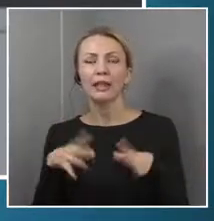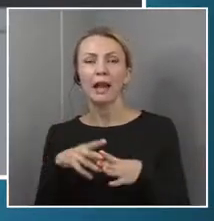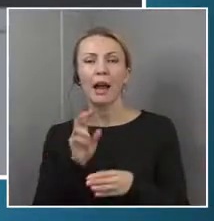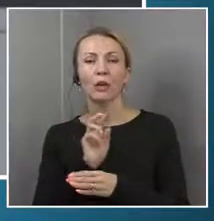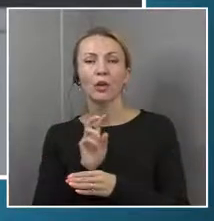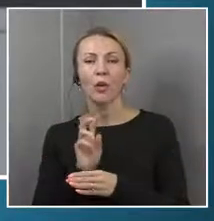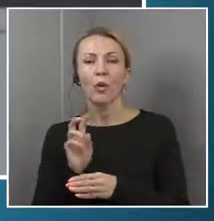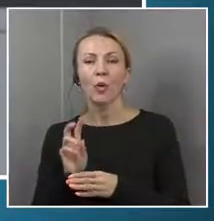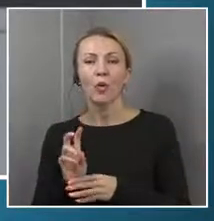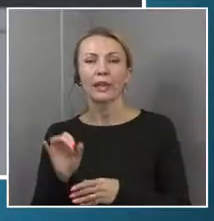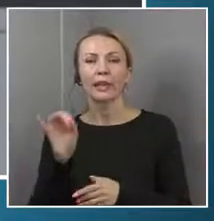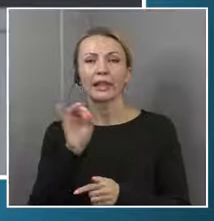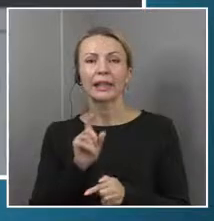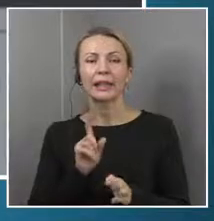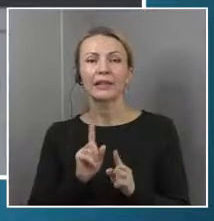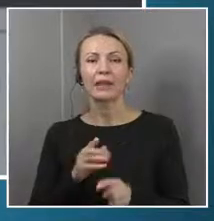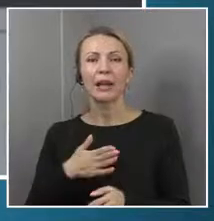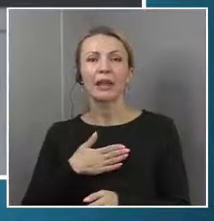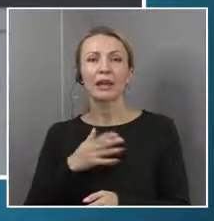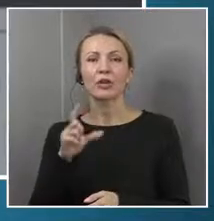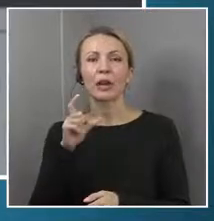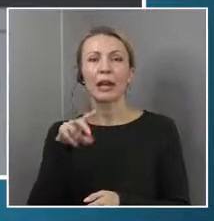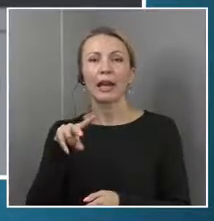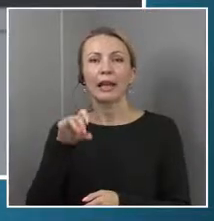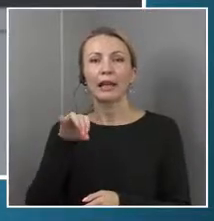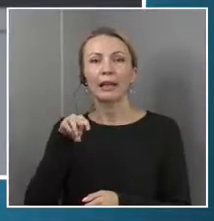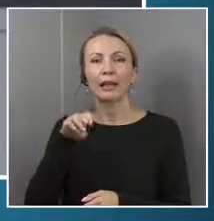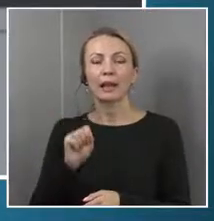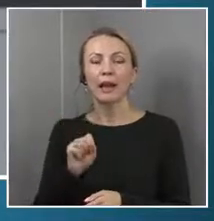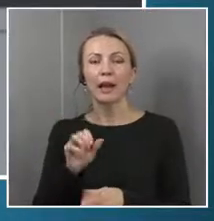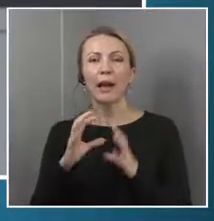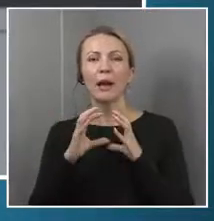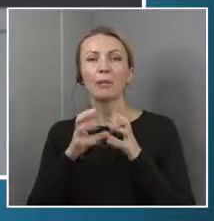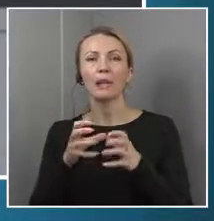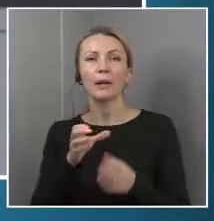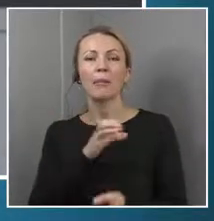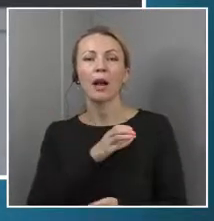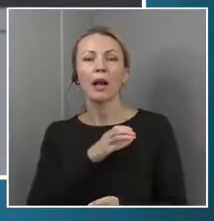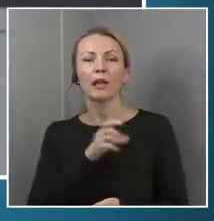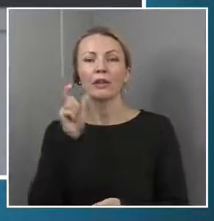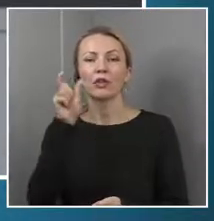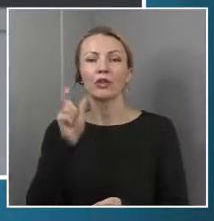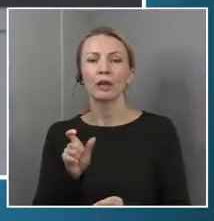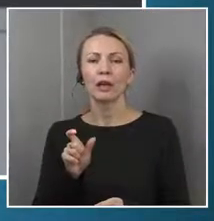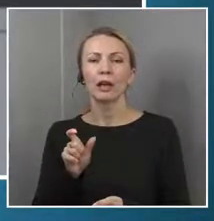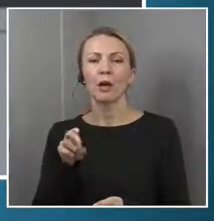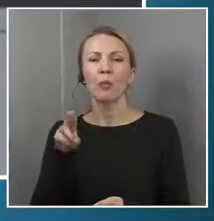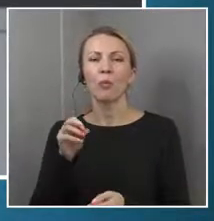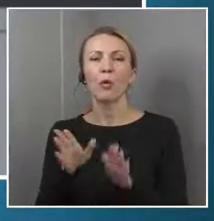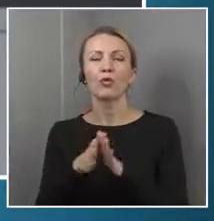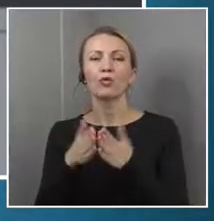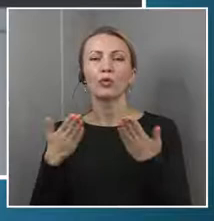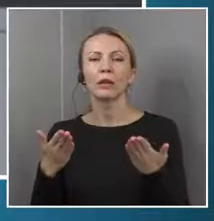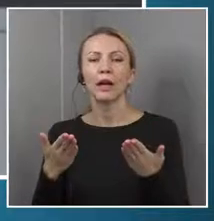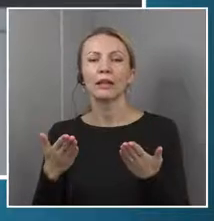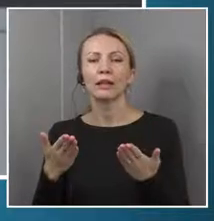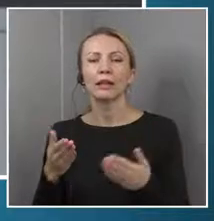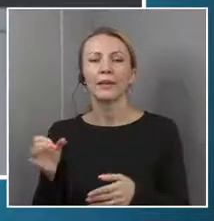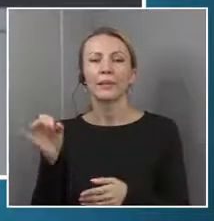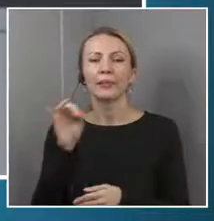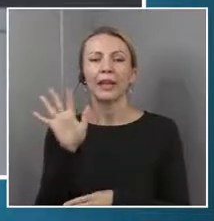you drive, which brands do you wear, and which restaurants do you go to. So the Russian elite